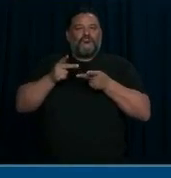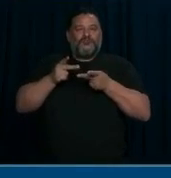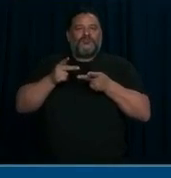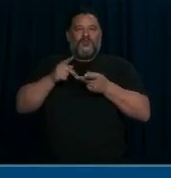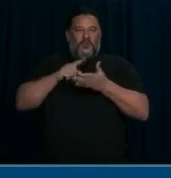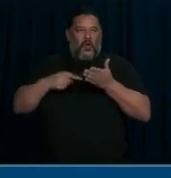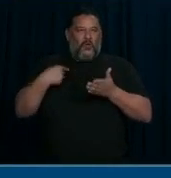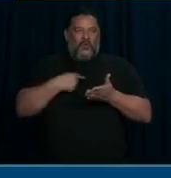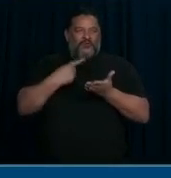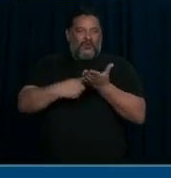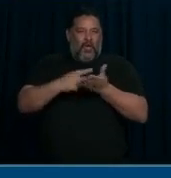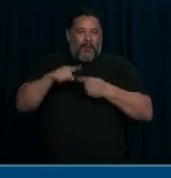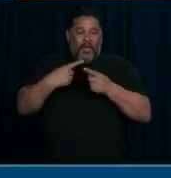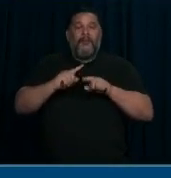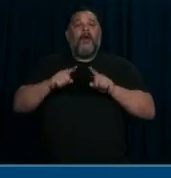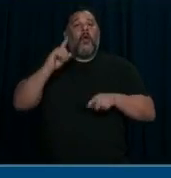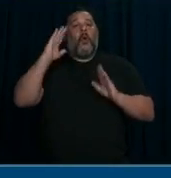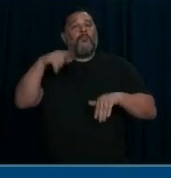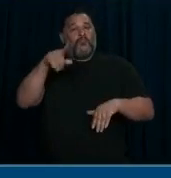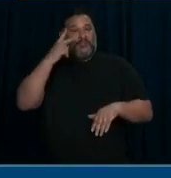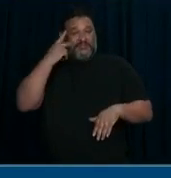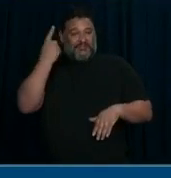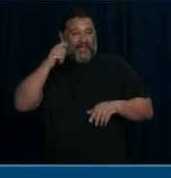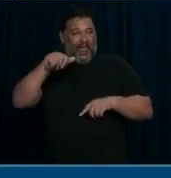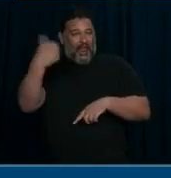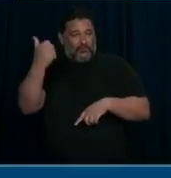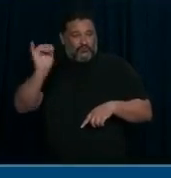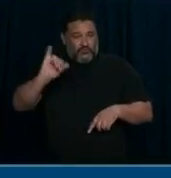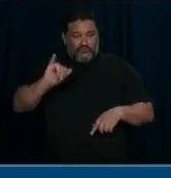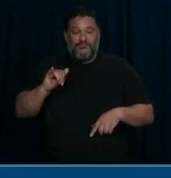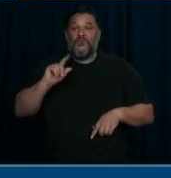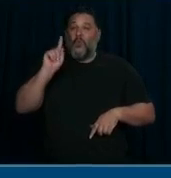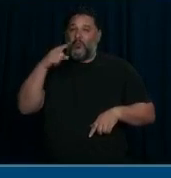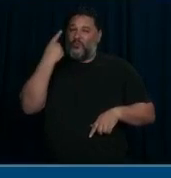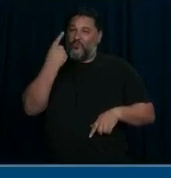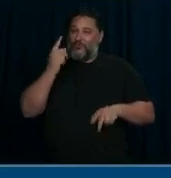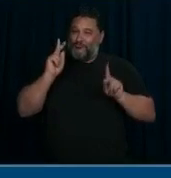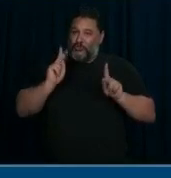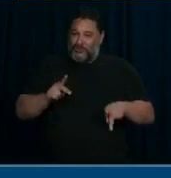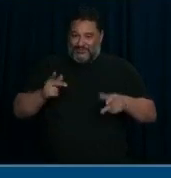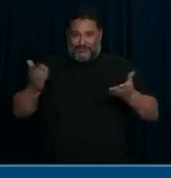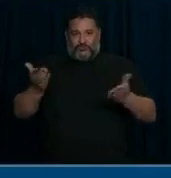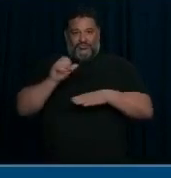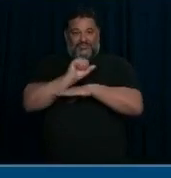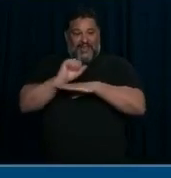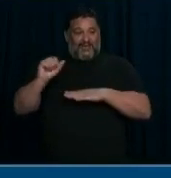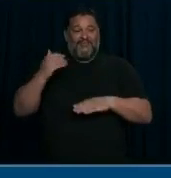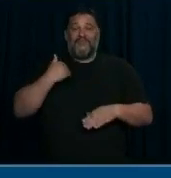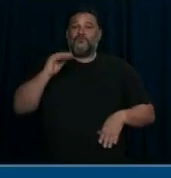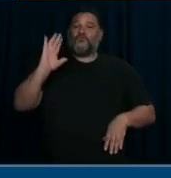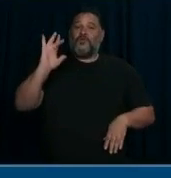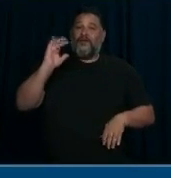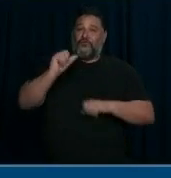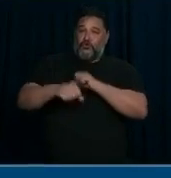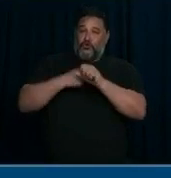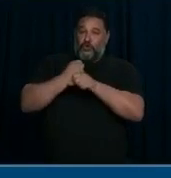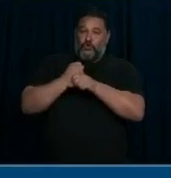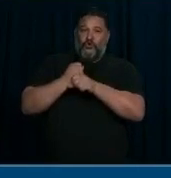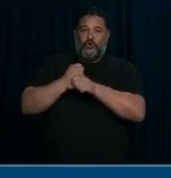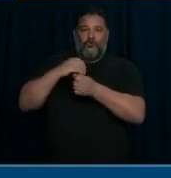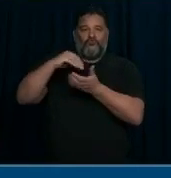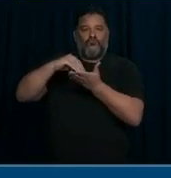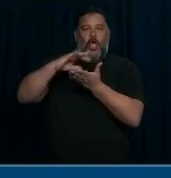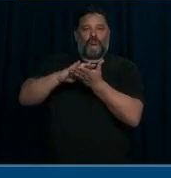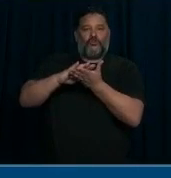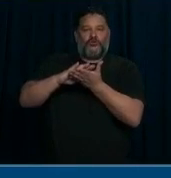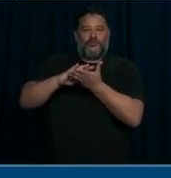hope you'll see something else tonight too, that there's only one person on this stage with a 25-year track record that Democrats